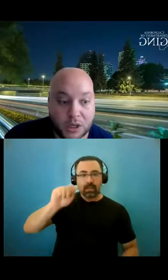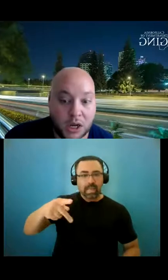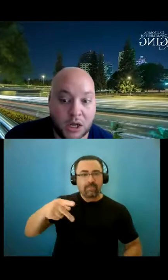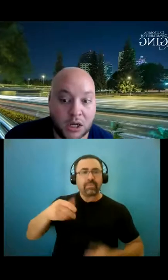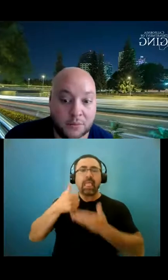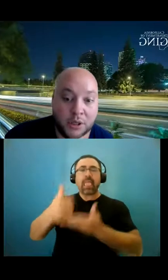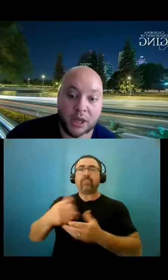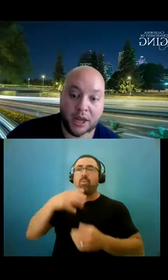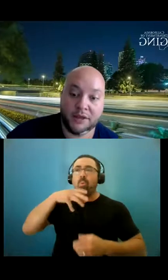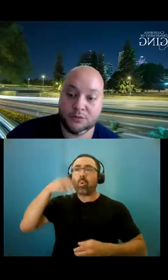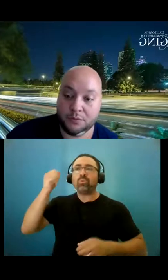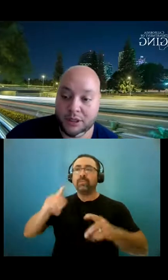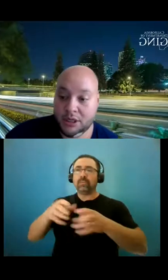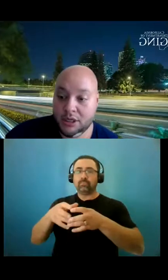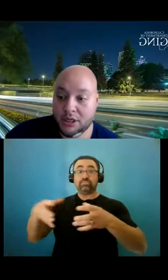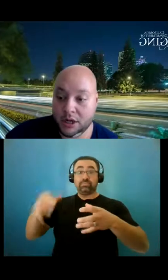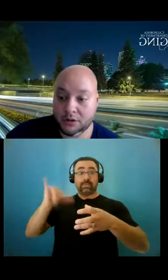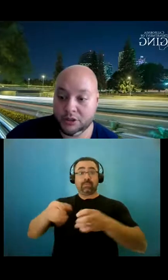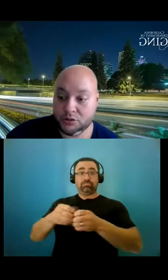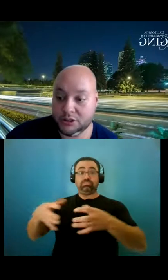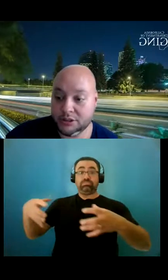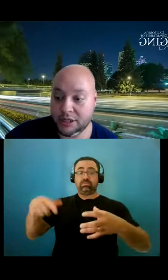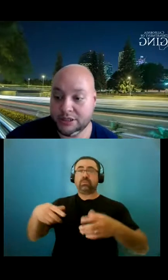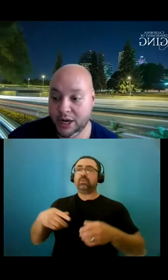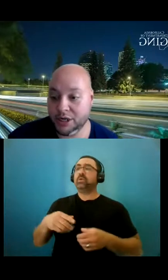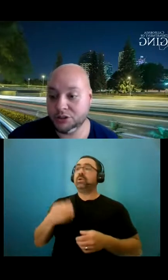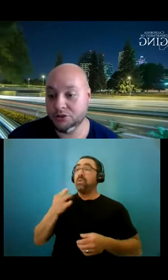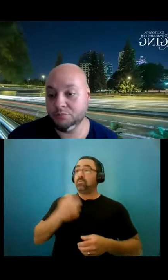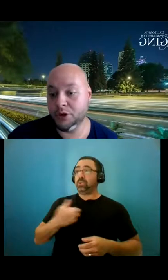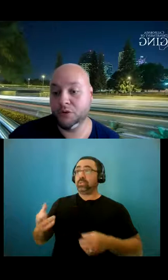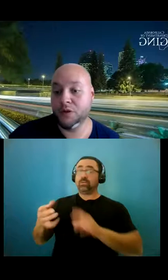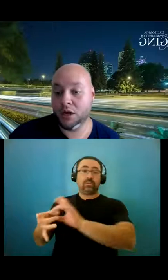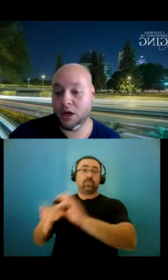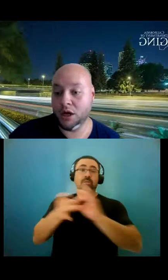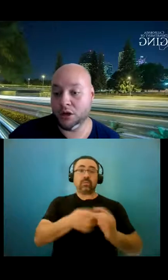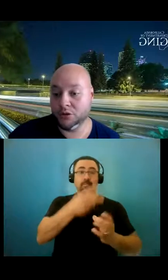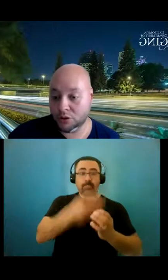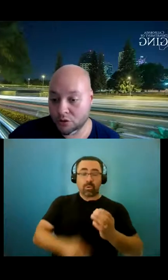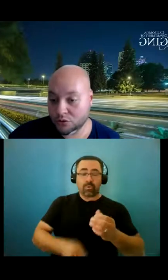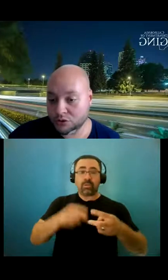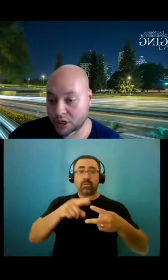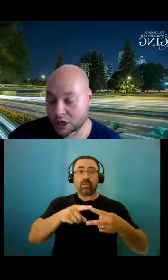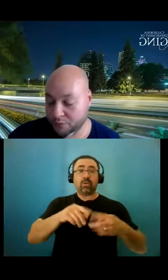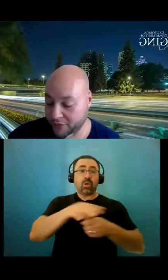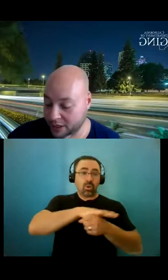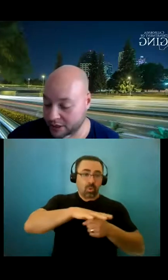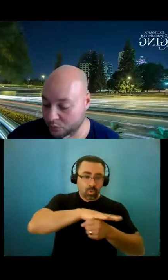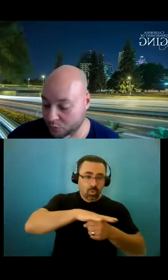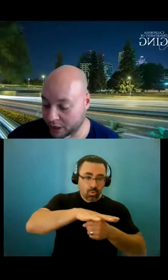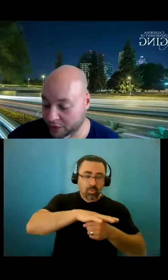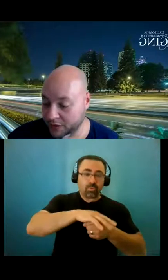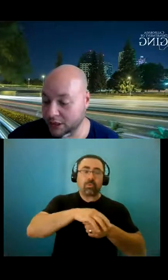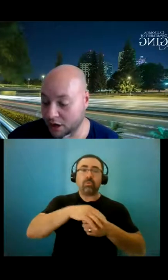population. And this will be resources tied to both the locals, providing